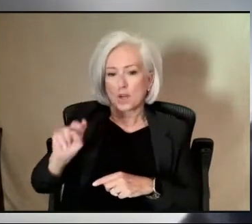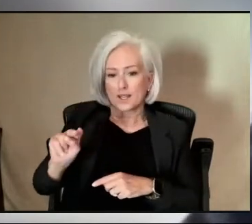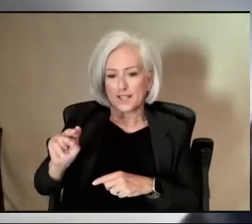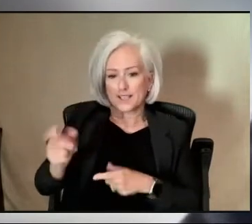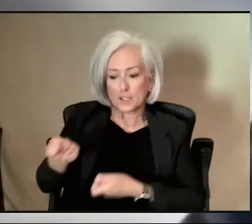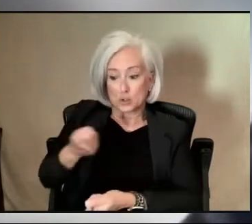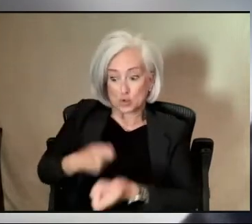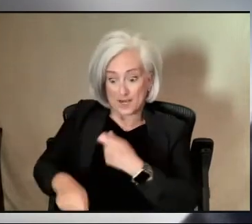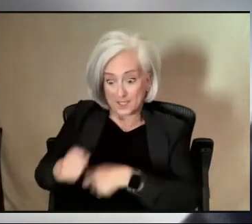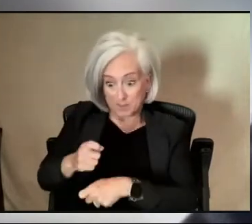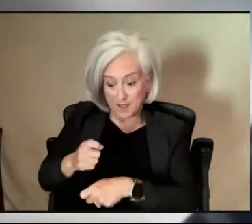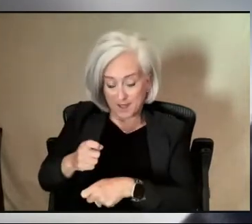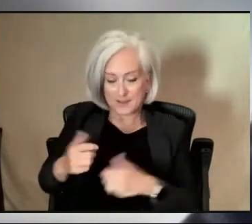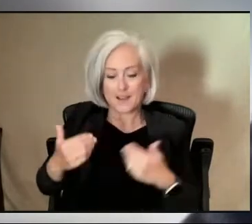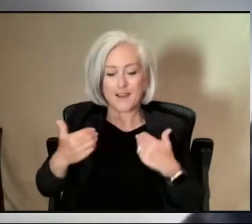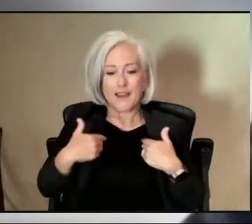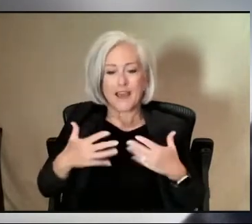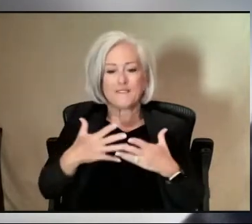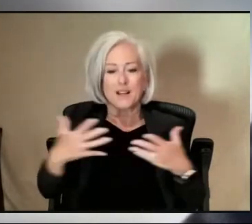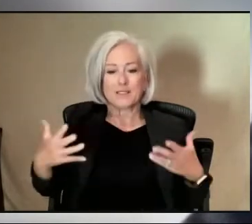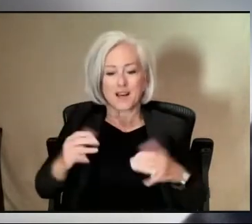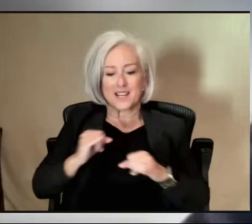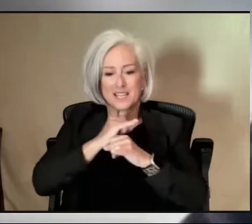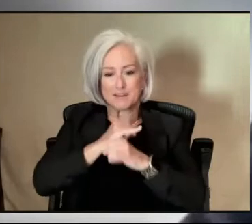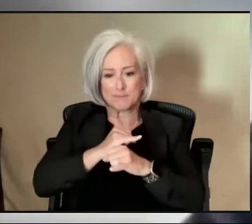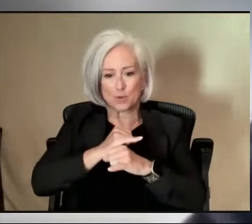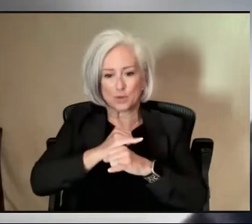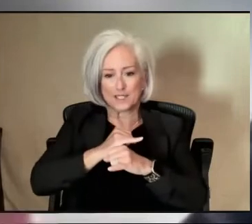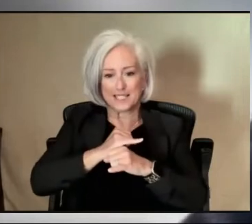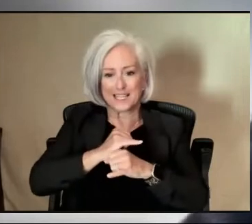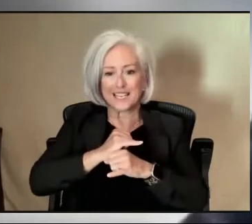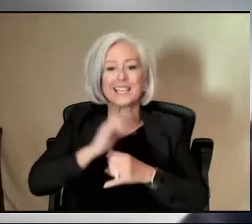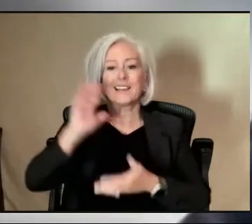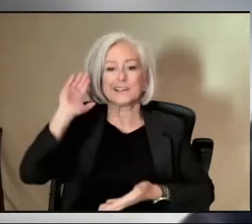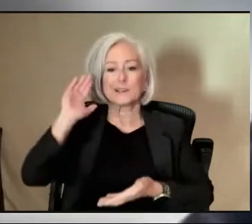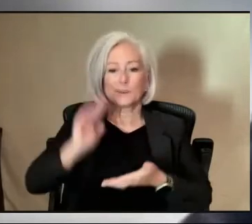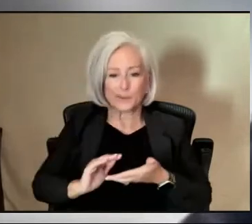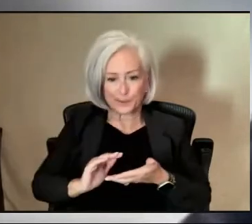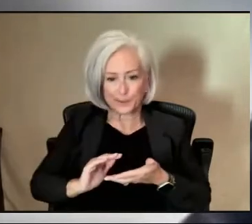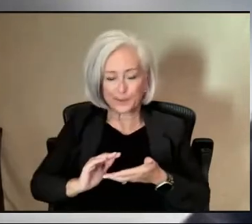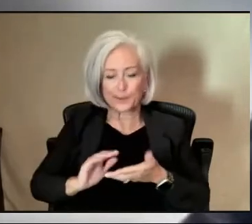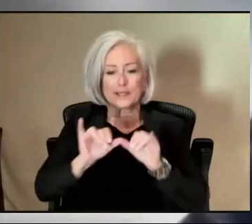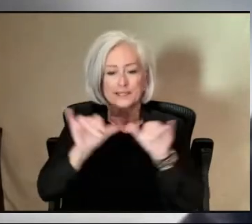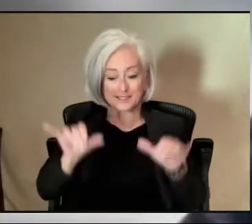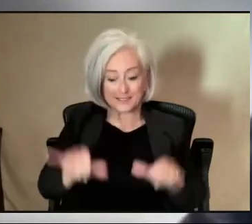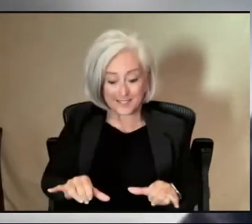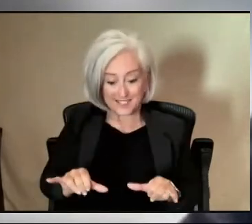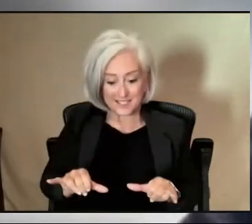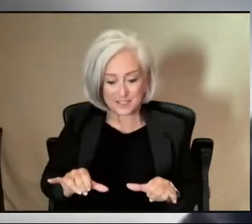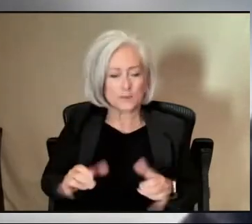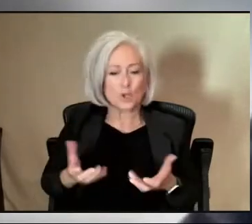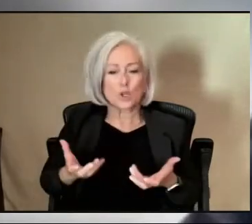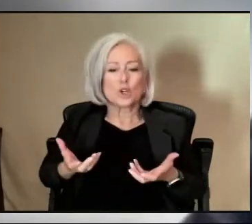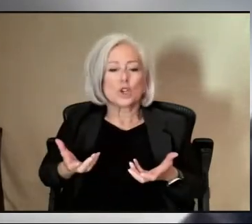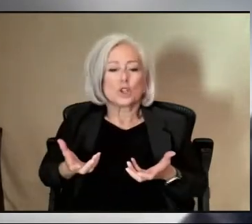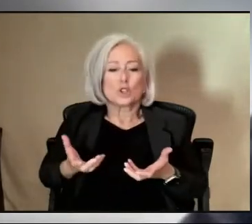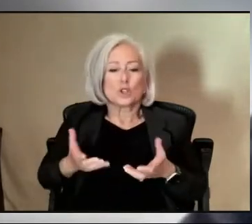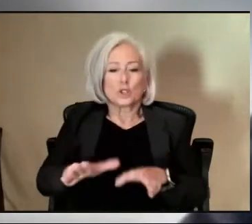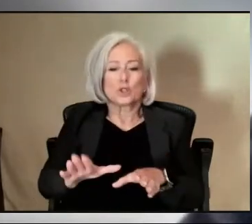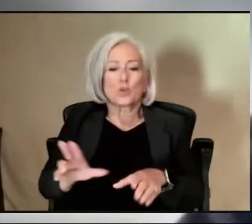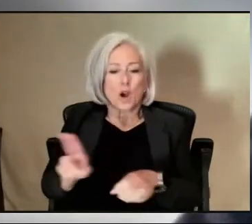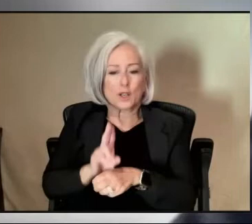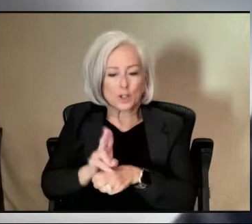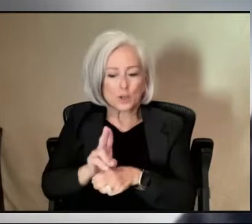test the original testing, to test your vaccine in. It's a group you'll get to once you understand safety, once